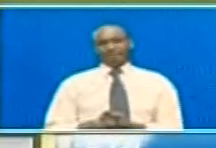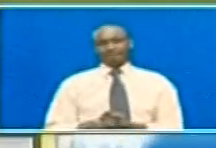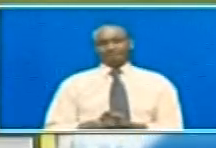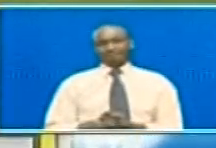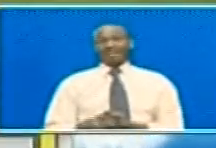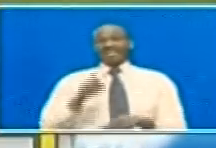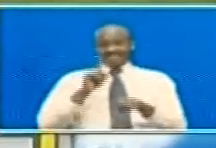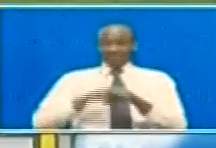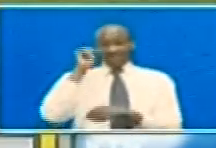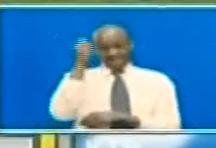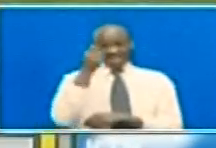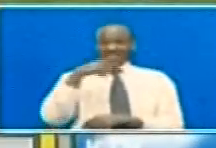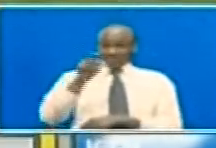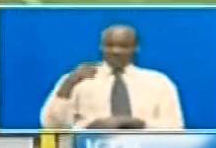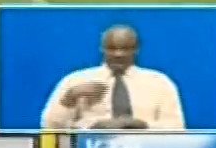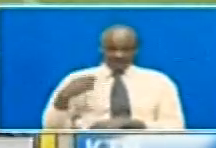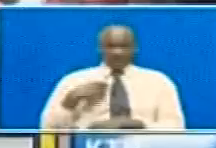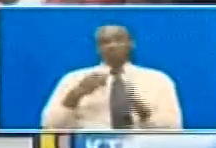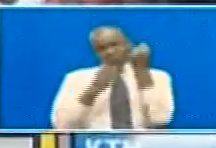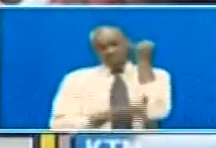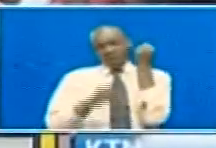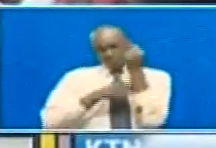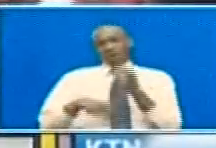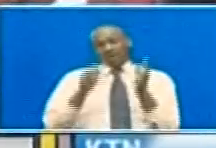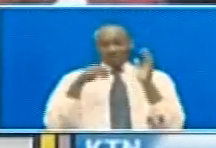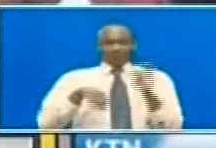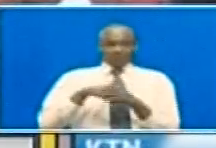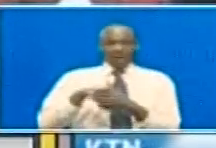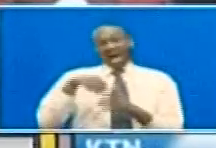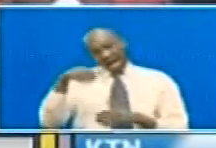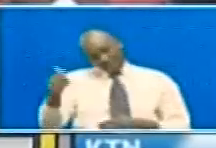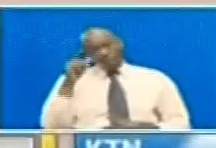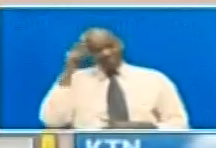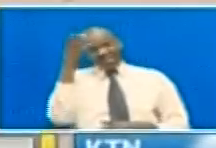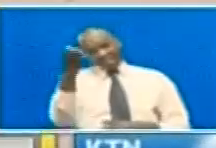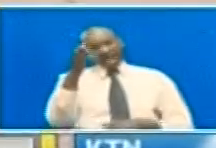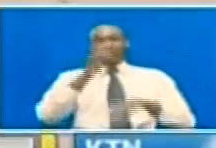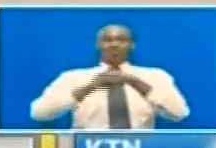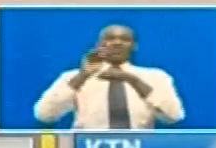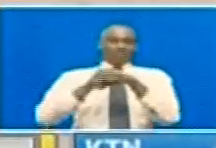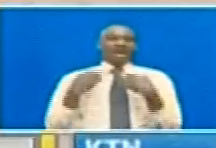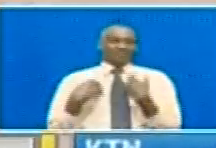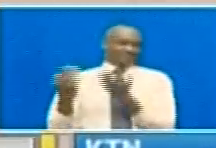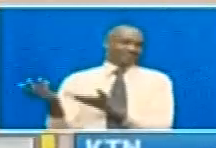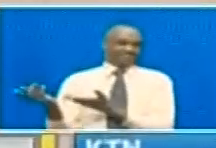While Kenya is still grappling with its poor show in football, another sport is taking shape at the coastal beaches.